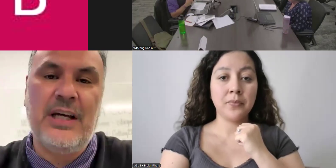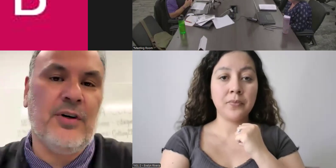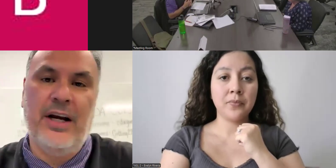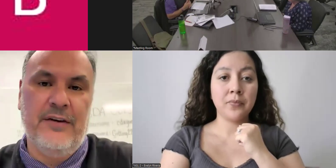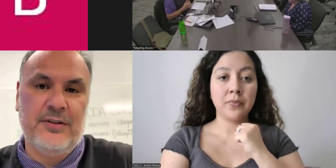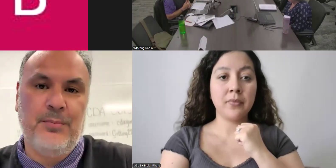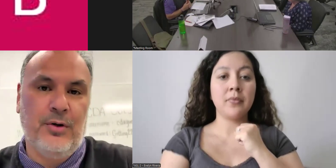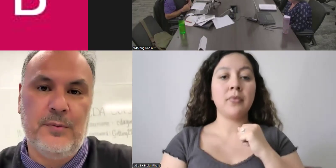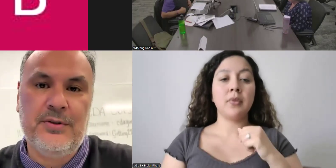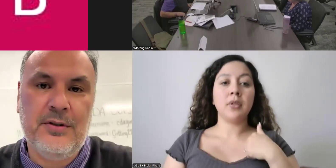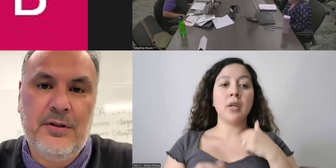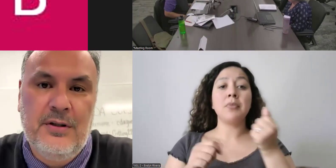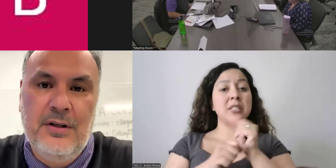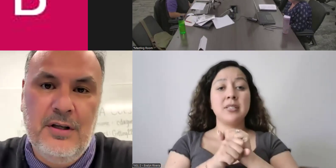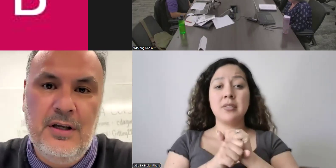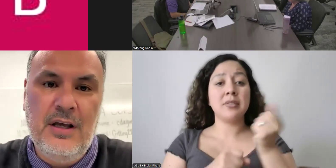in several caregiver support groups,